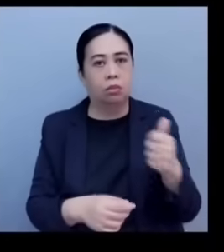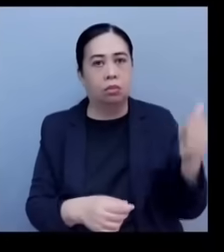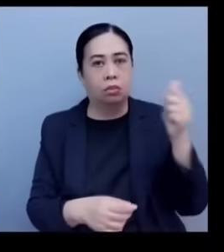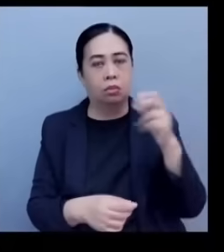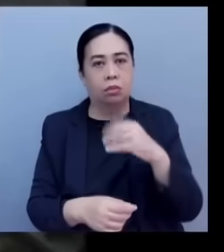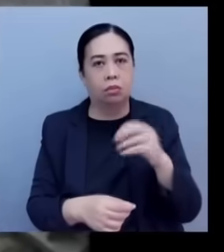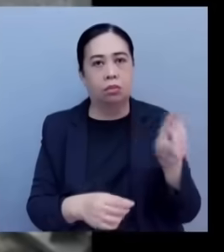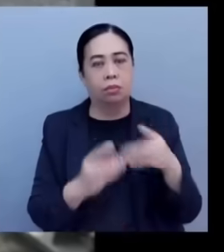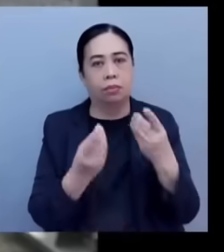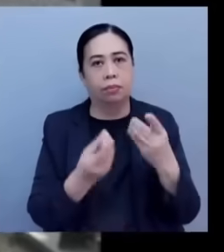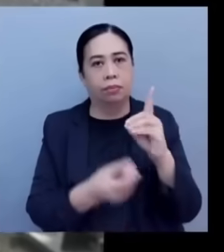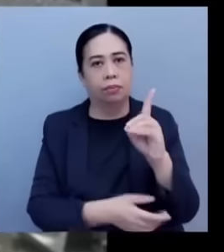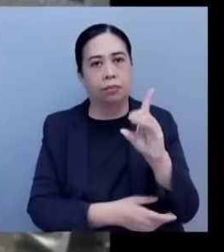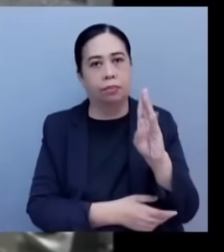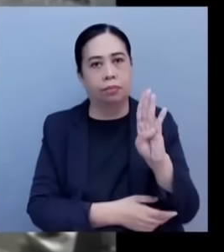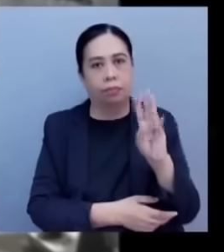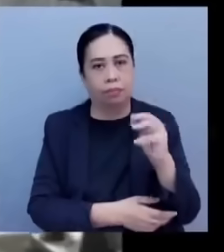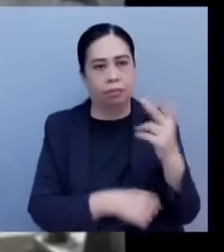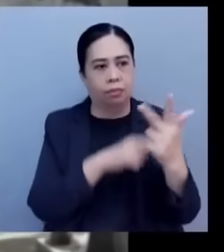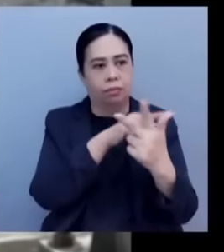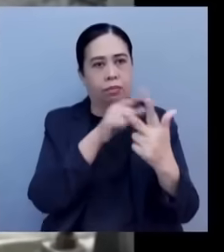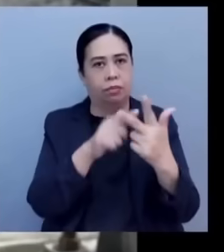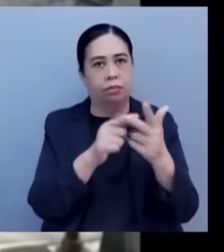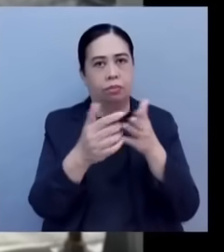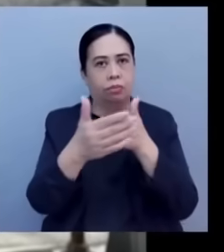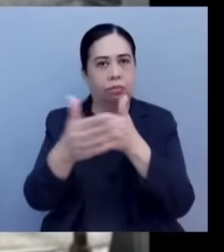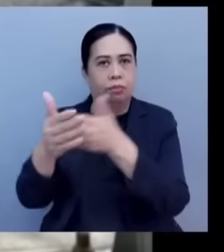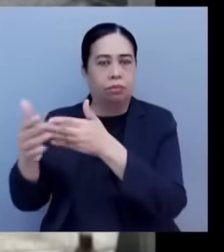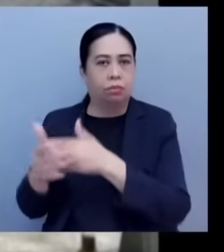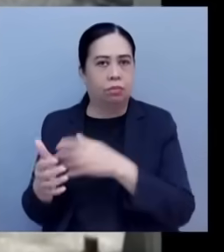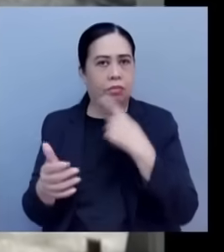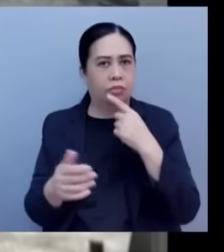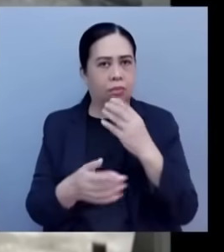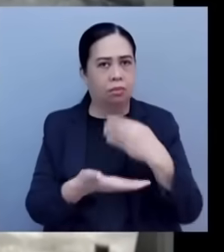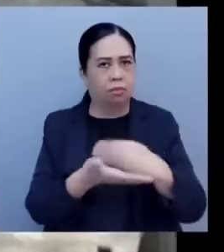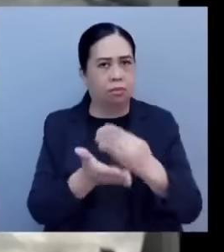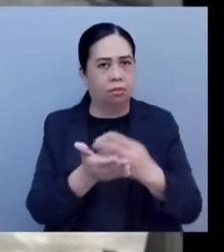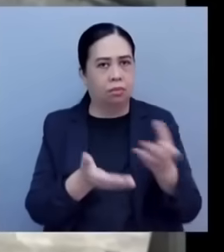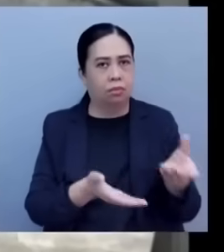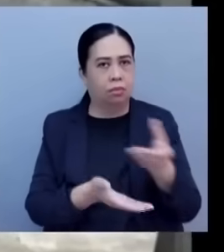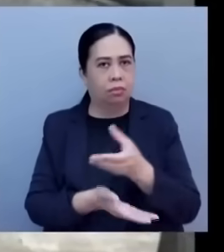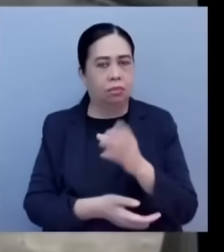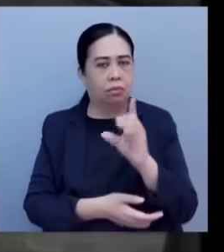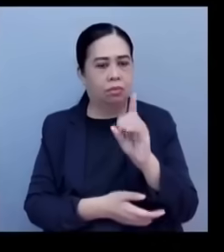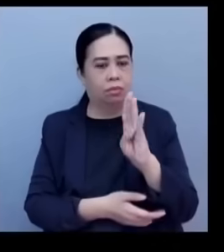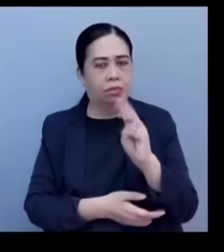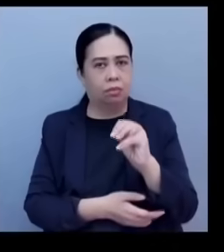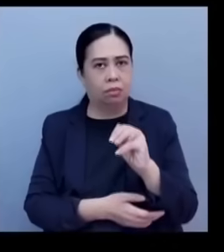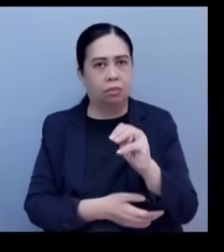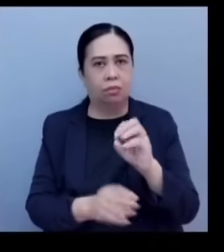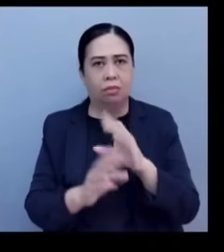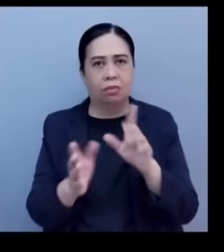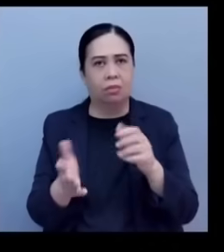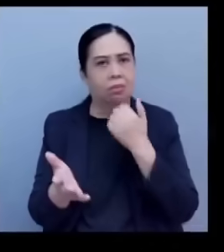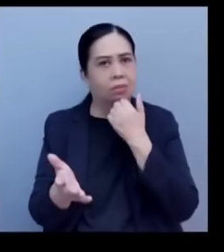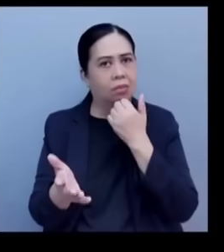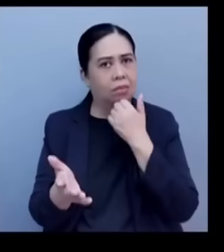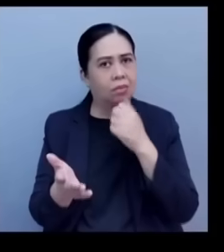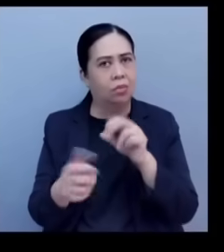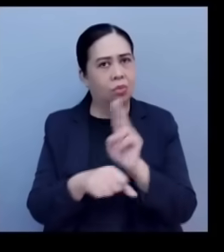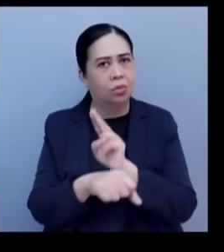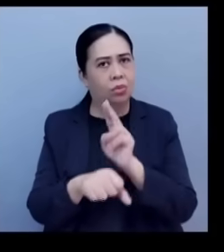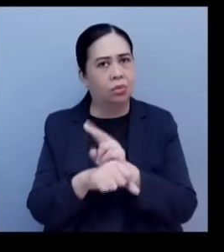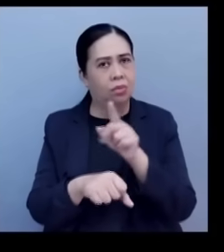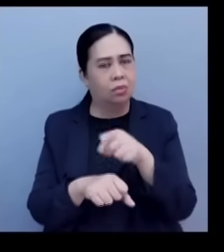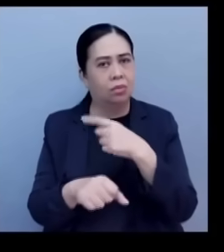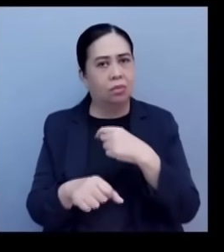Department of Budget and Management. The petitioners noted that the appropriation done by the DPM was a clear usurpation of the legislative power of